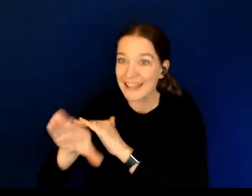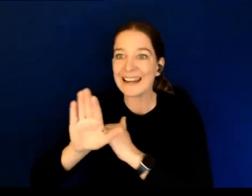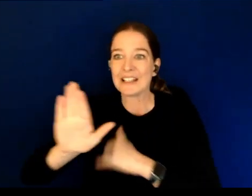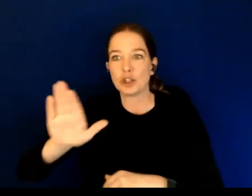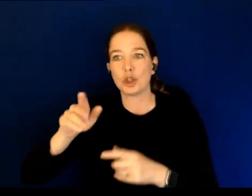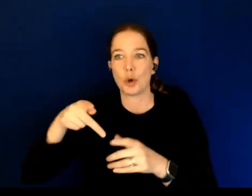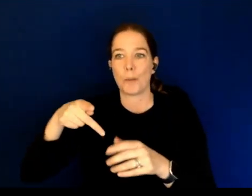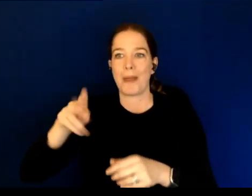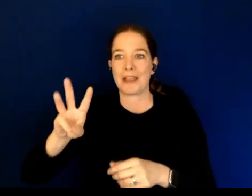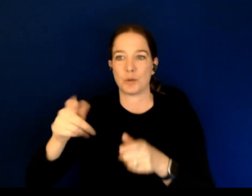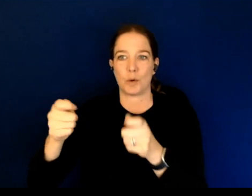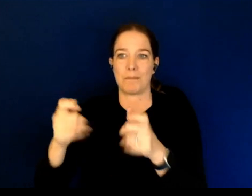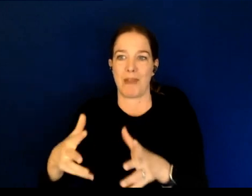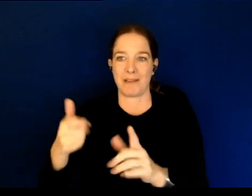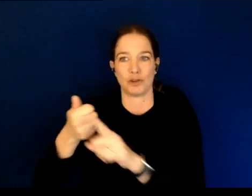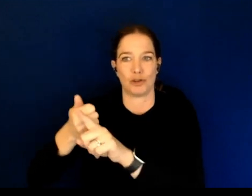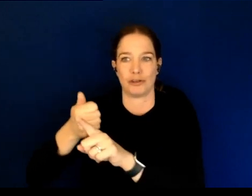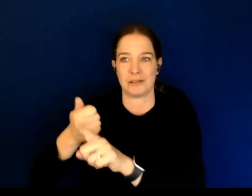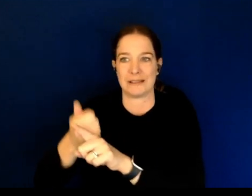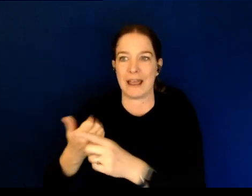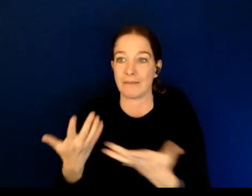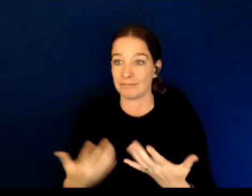the password manager itself.